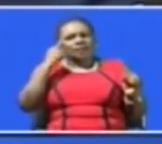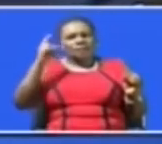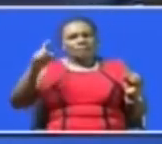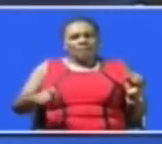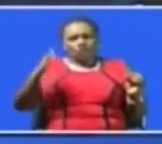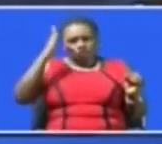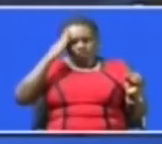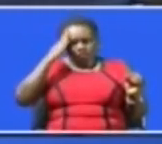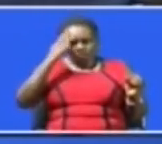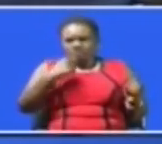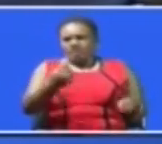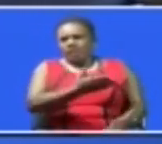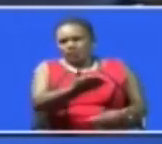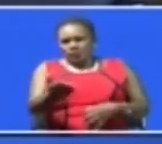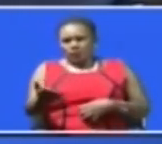I think you need to know that